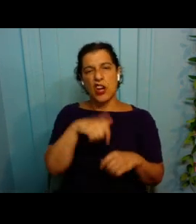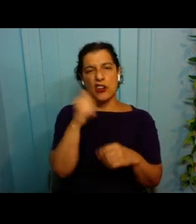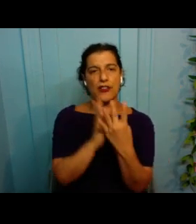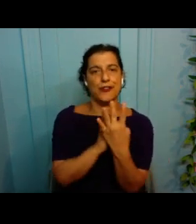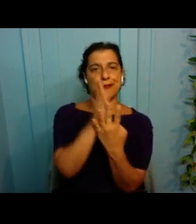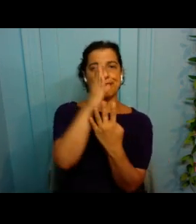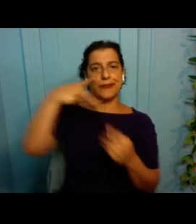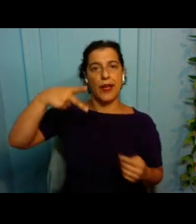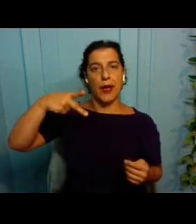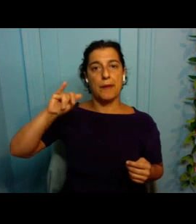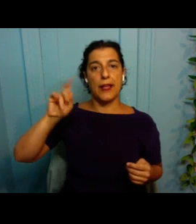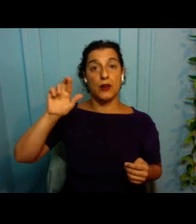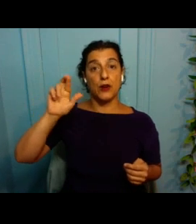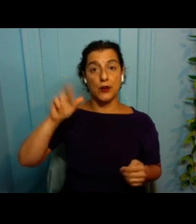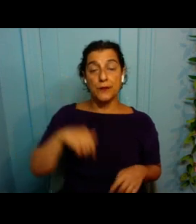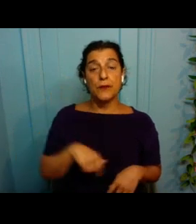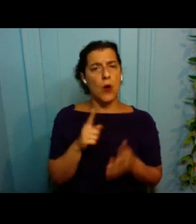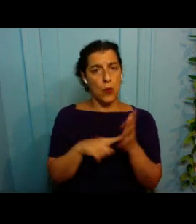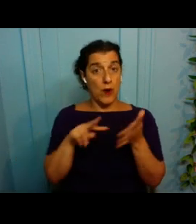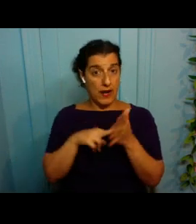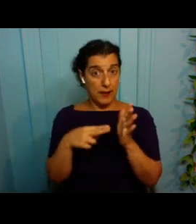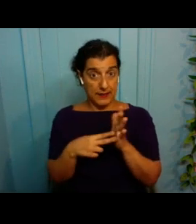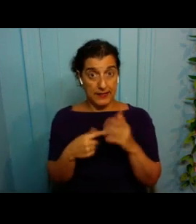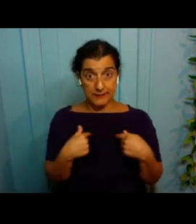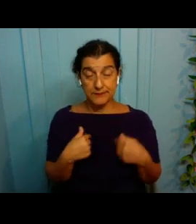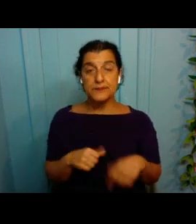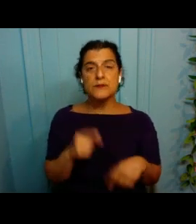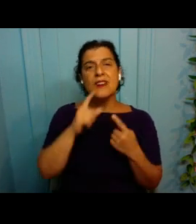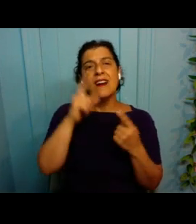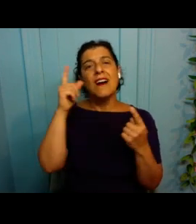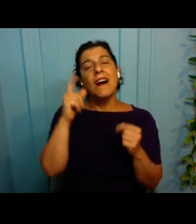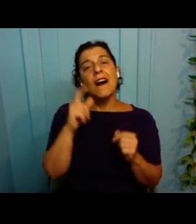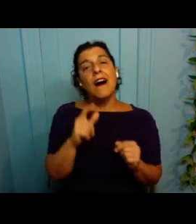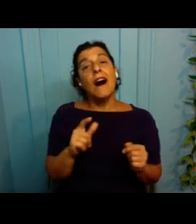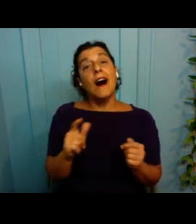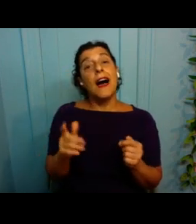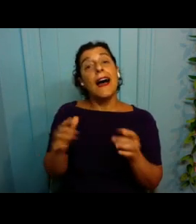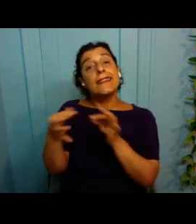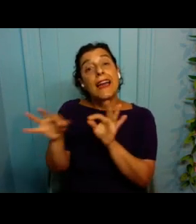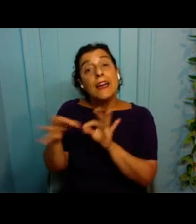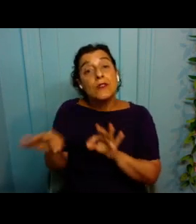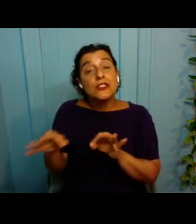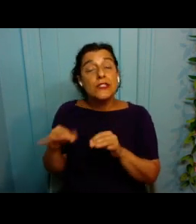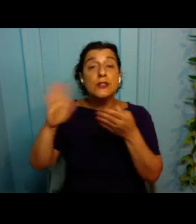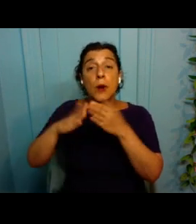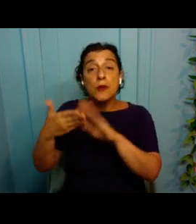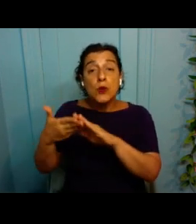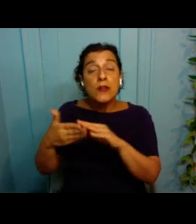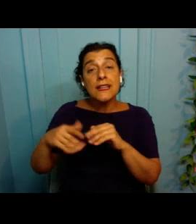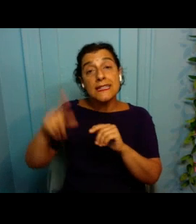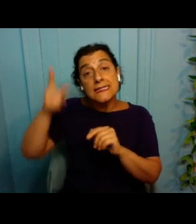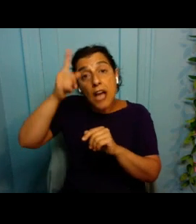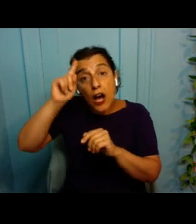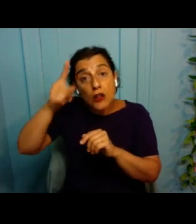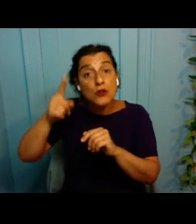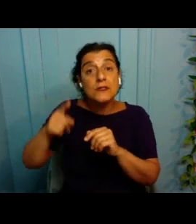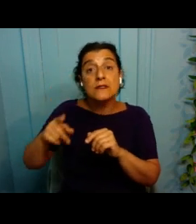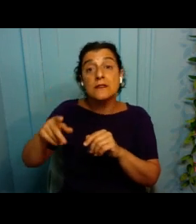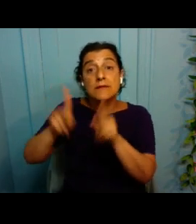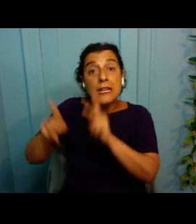to define what I mean by this. So it's to think about traditionally excluded languages, communities, scholars, and